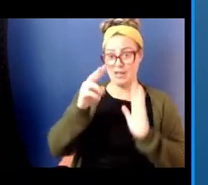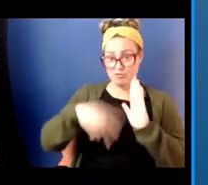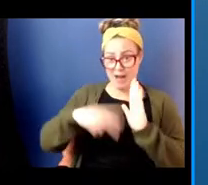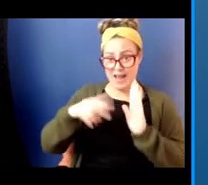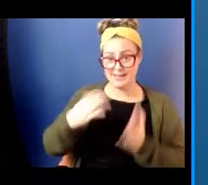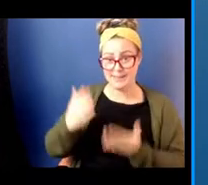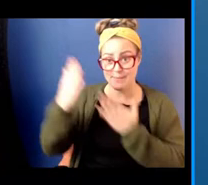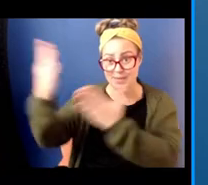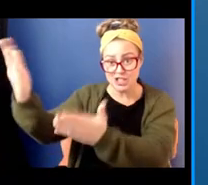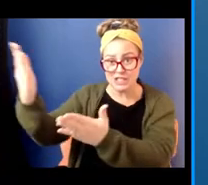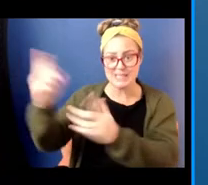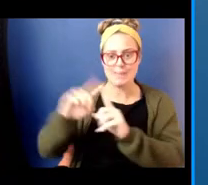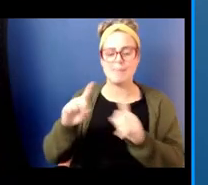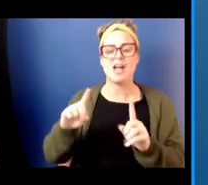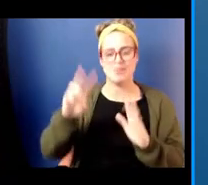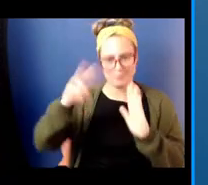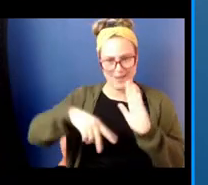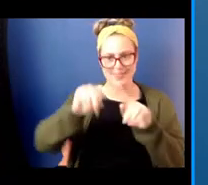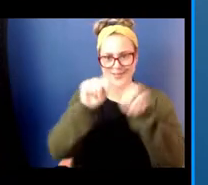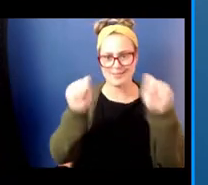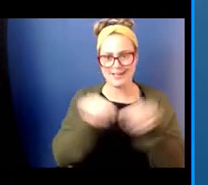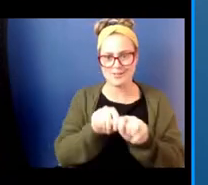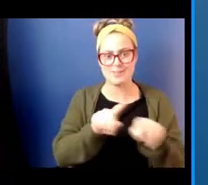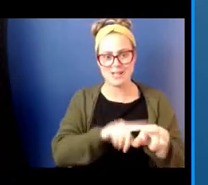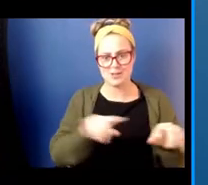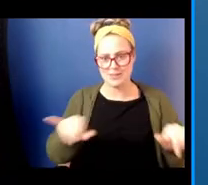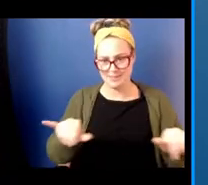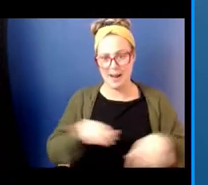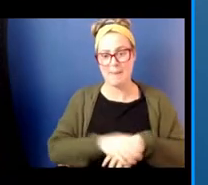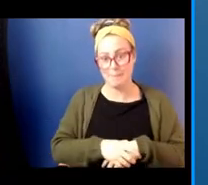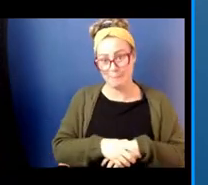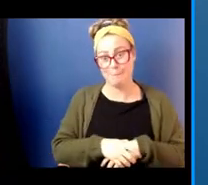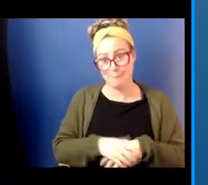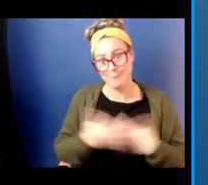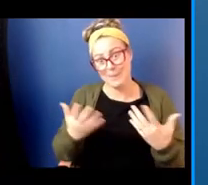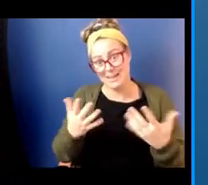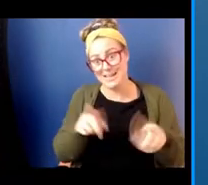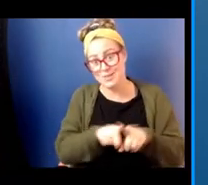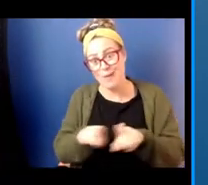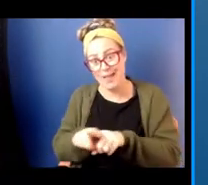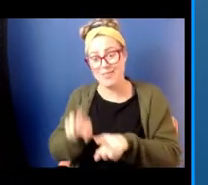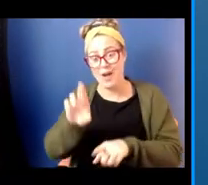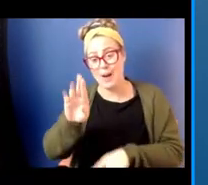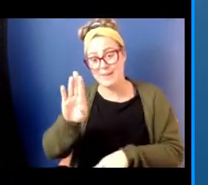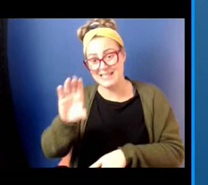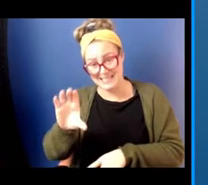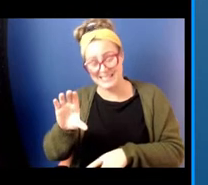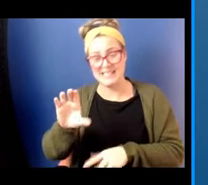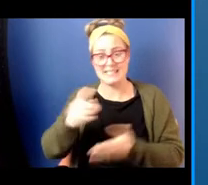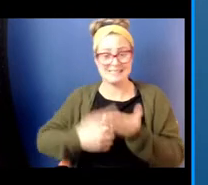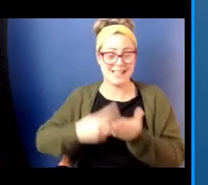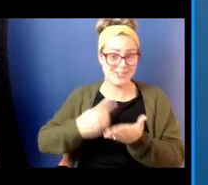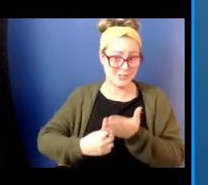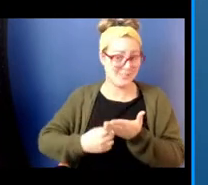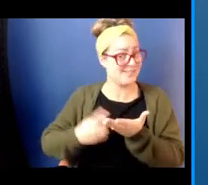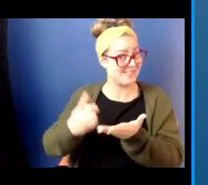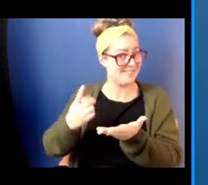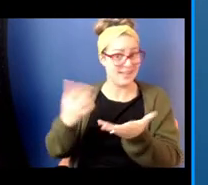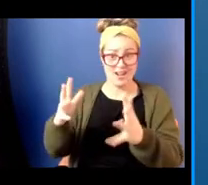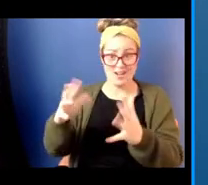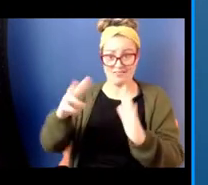read the transcripts of the RBC discussions um and I think the comments that he made back reflect that